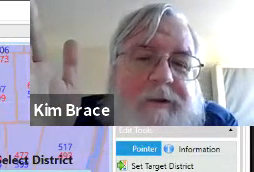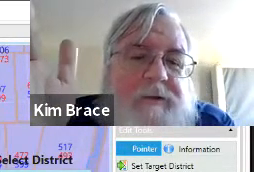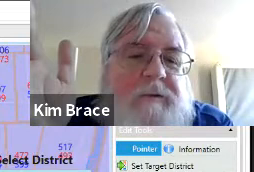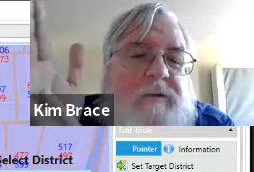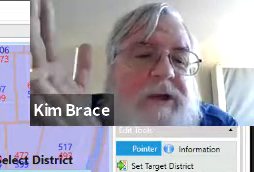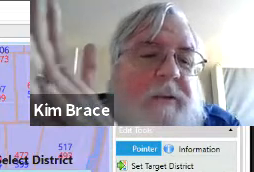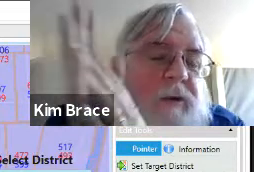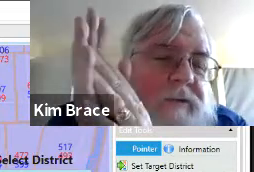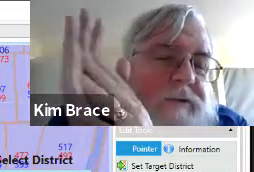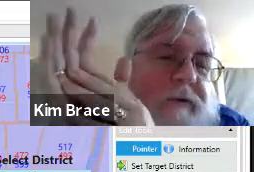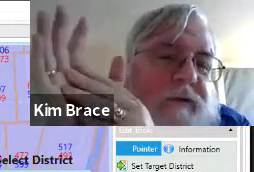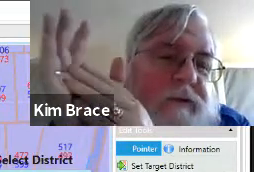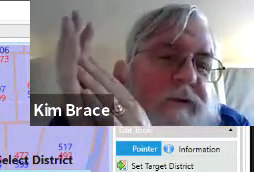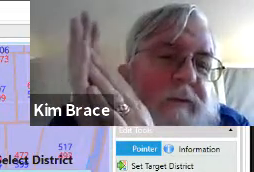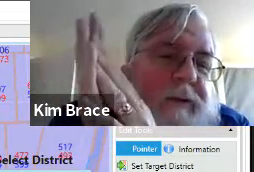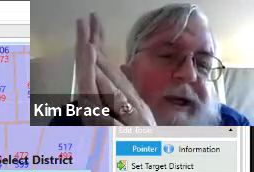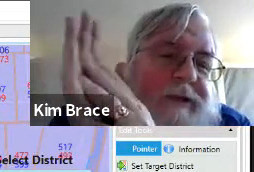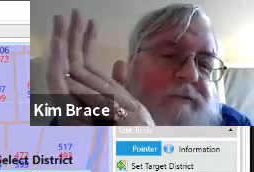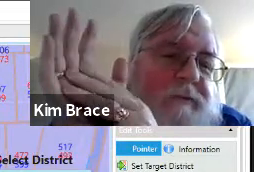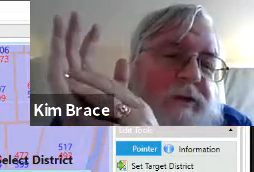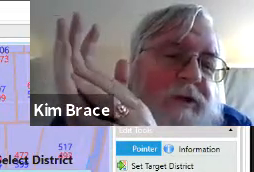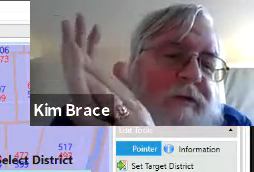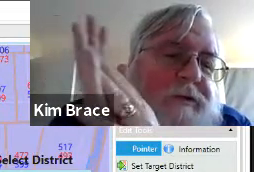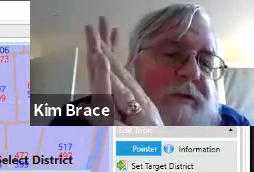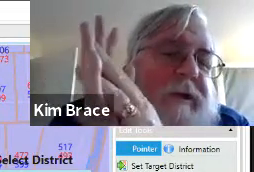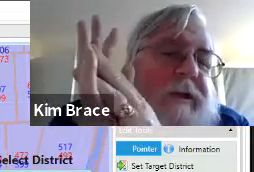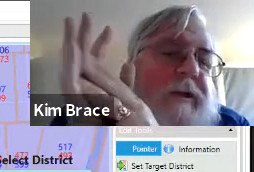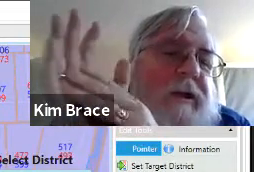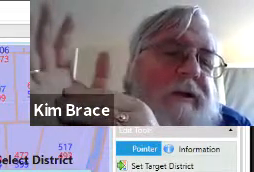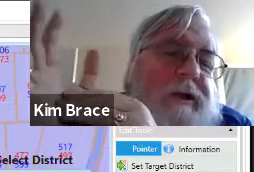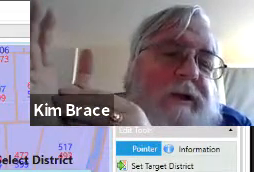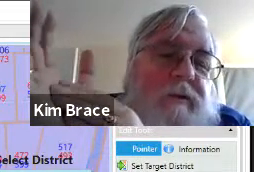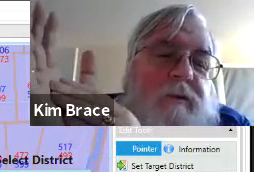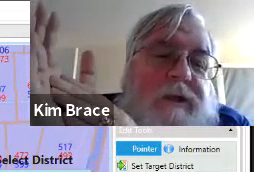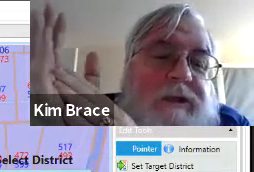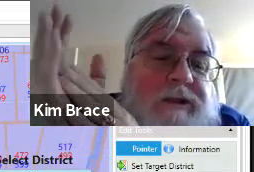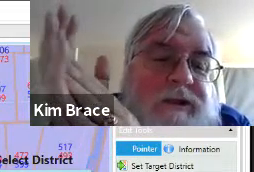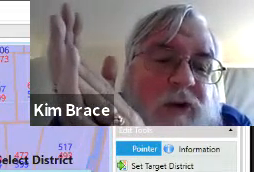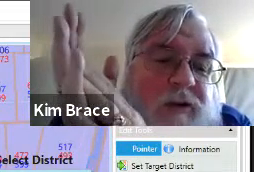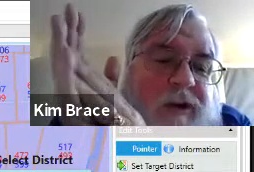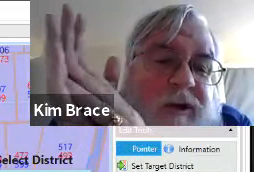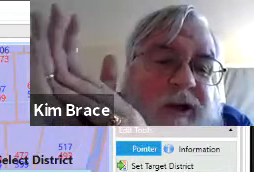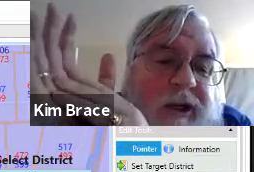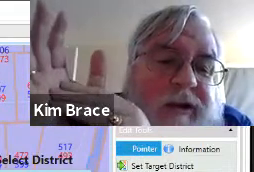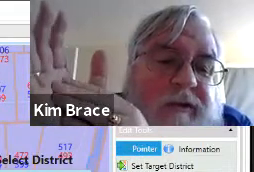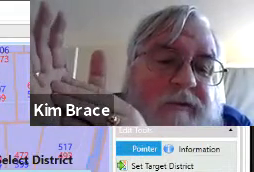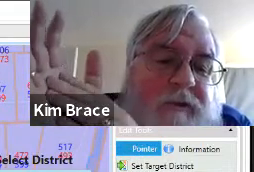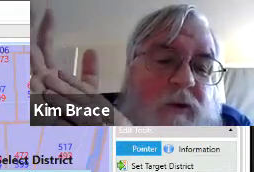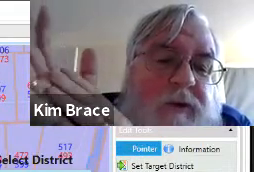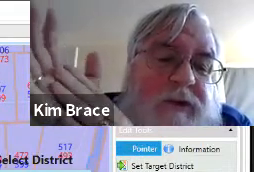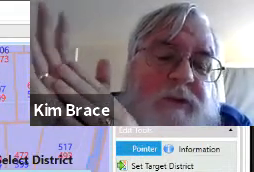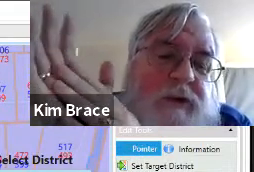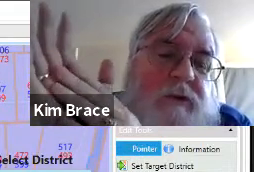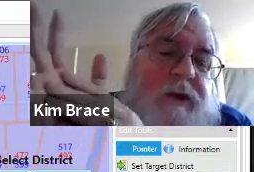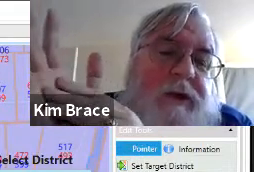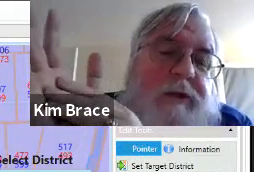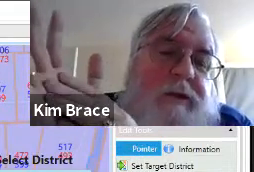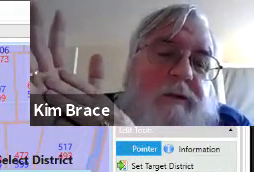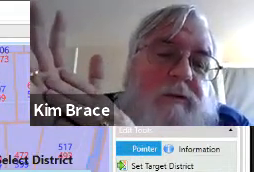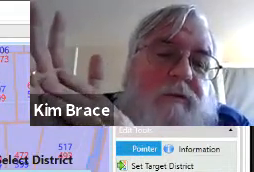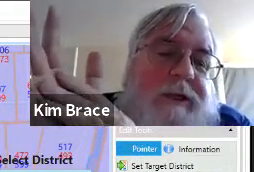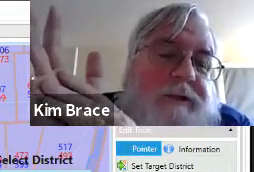aggregates numbers of those composite results the what is shown on the focus